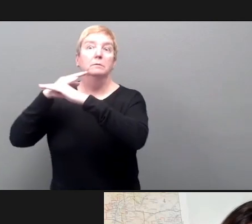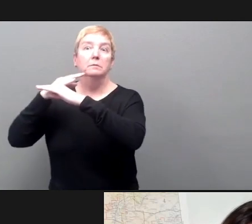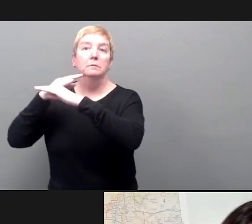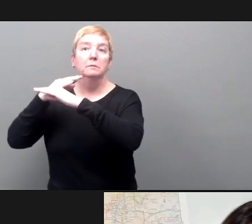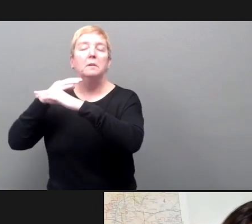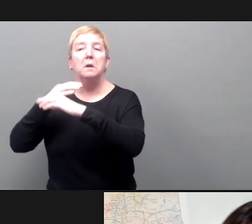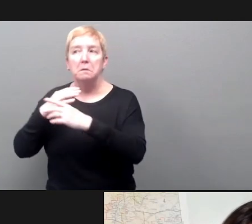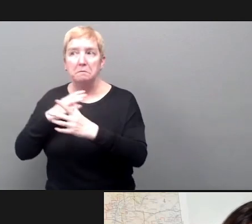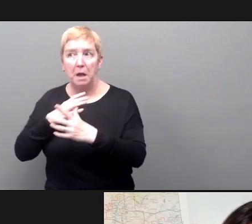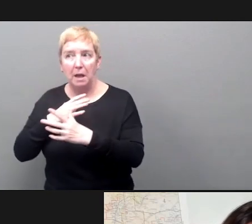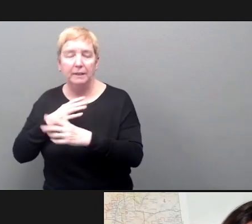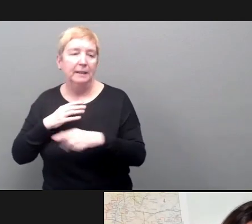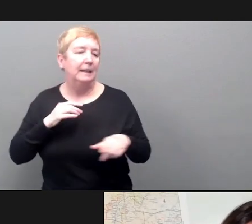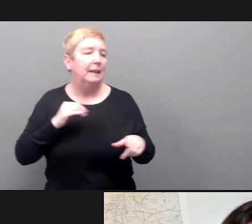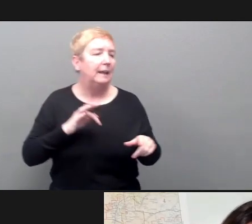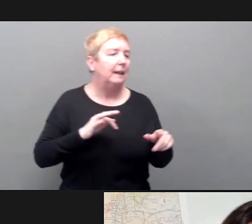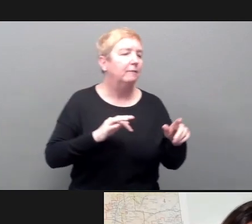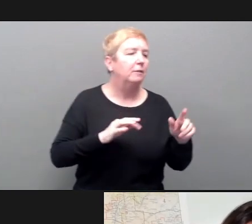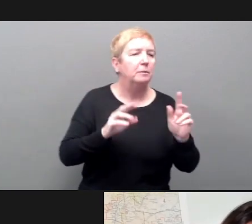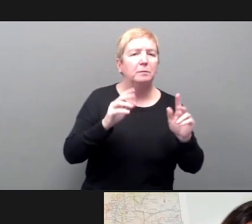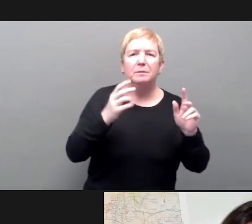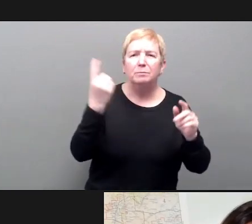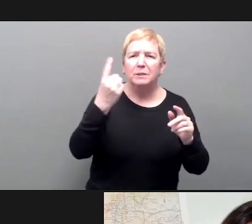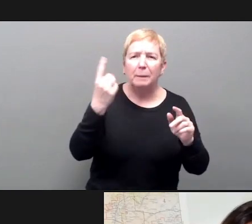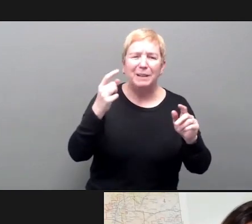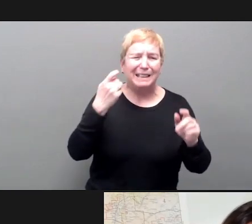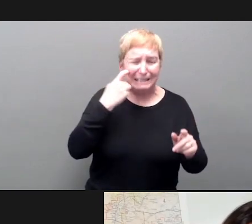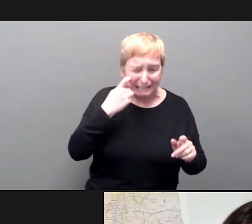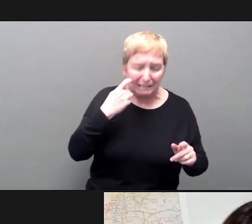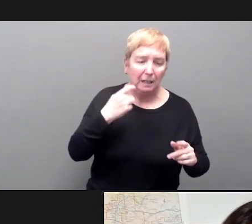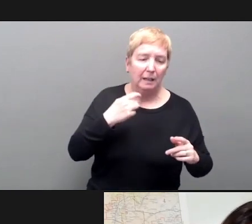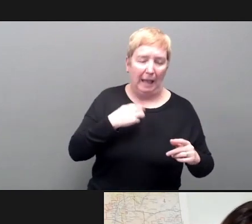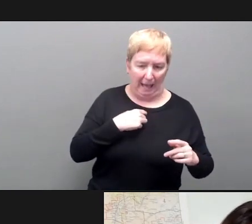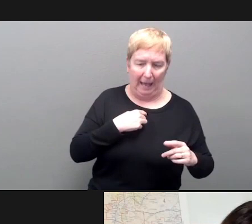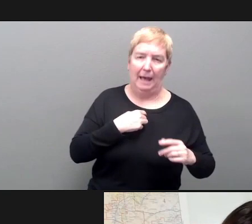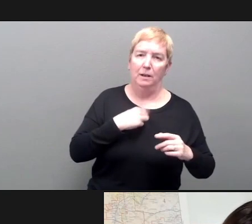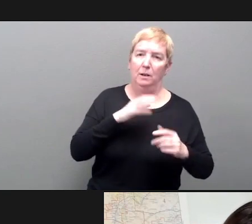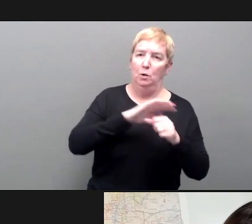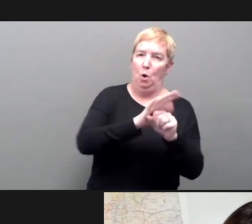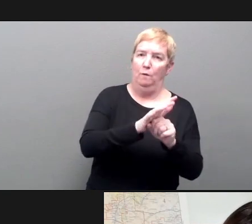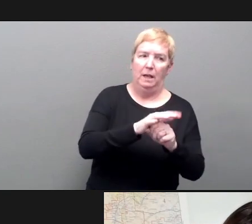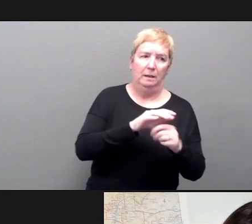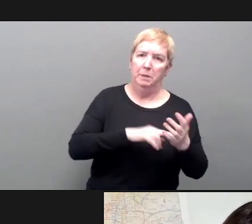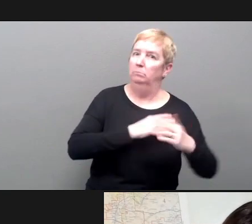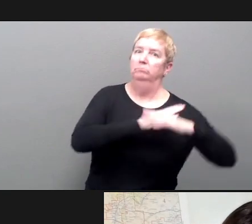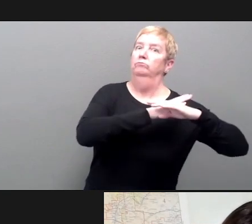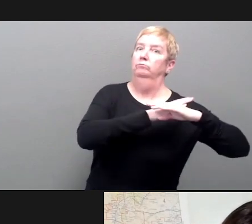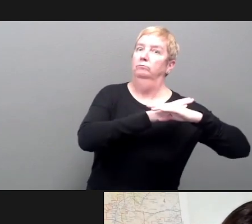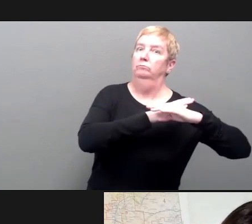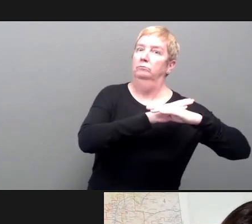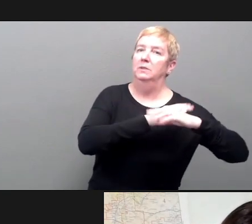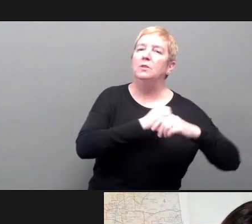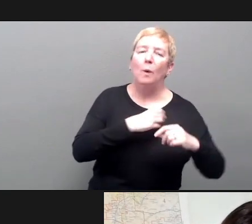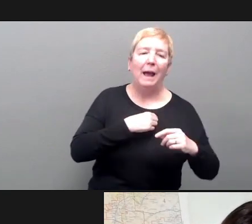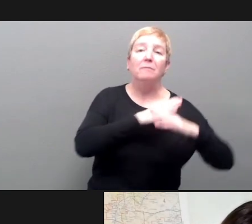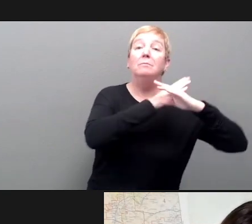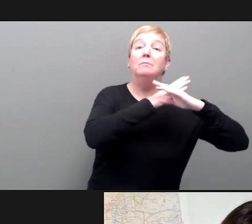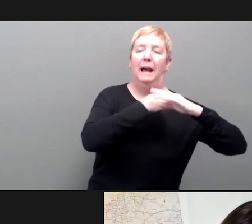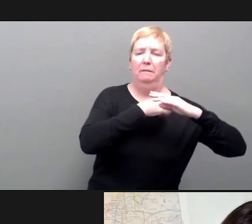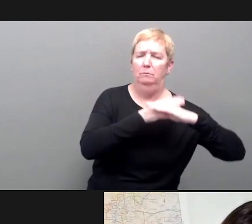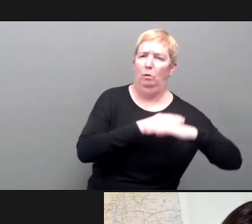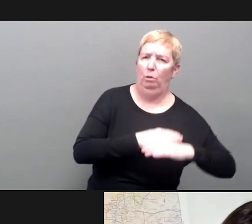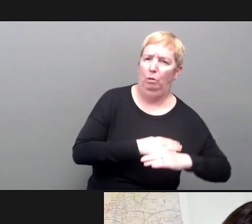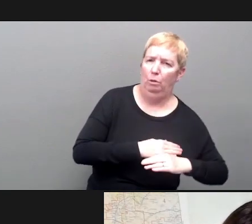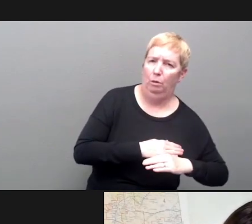COVID, been infected, so they're immune competent. The trouble would be we could track that, but then when a new variant comes, we'd have to press